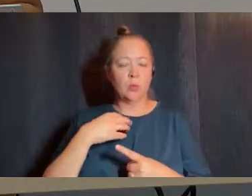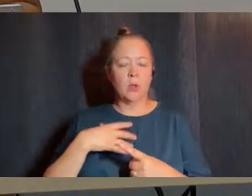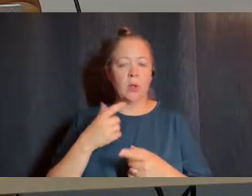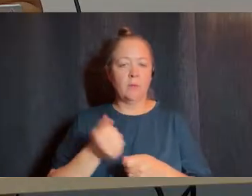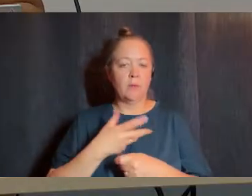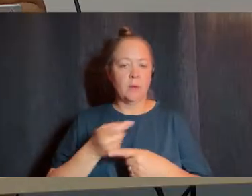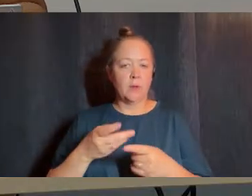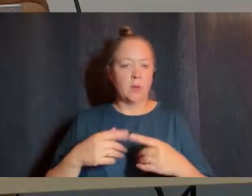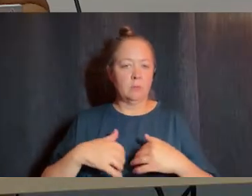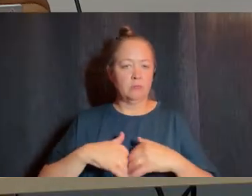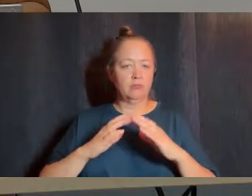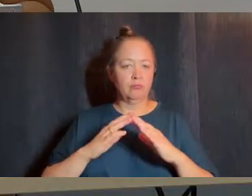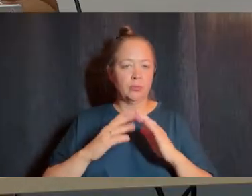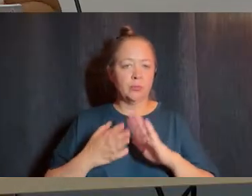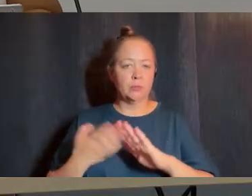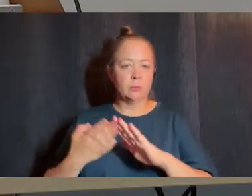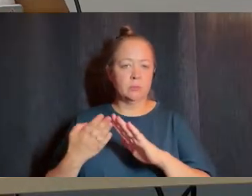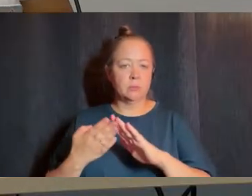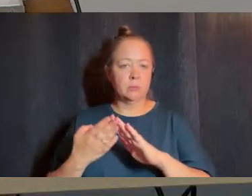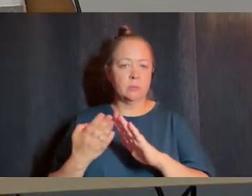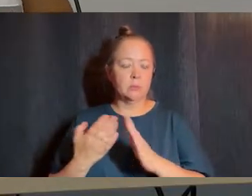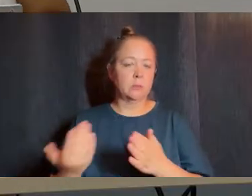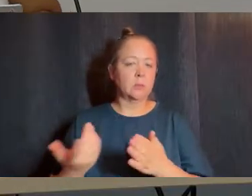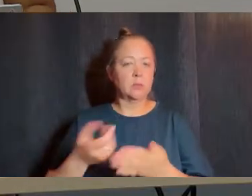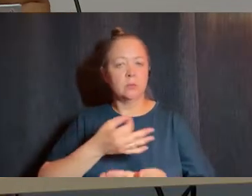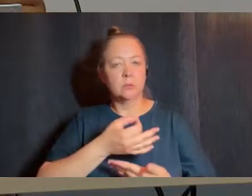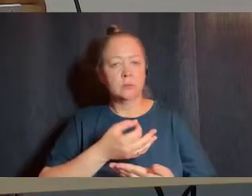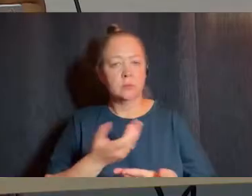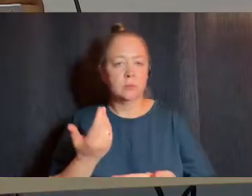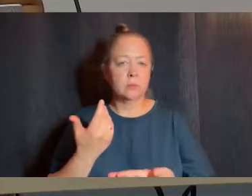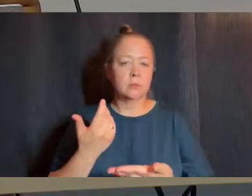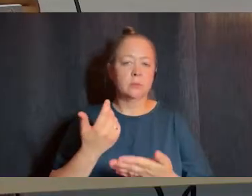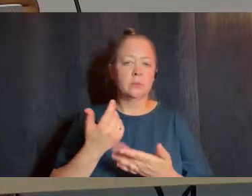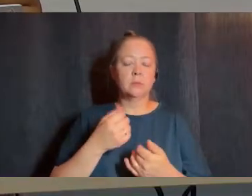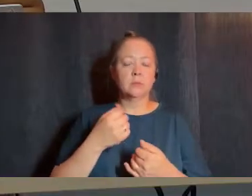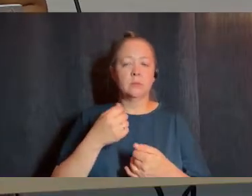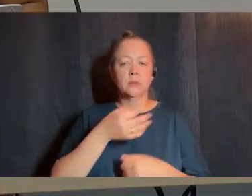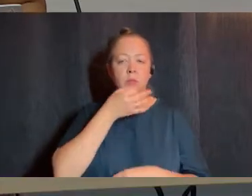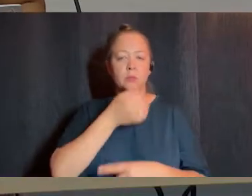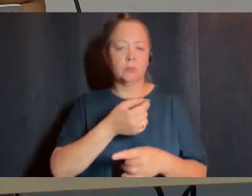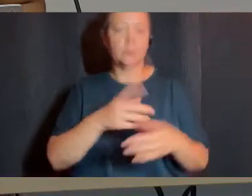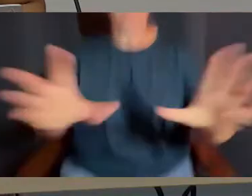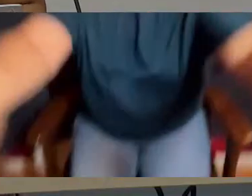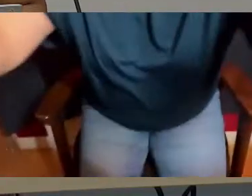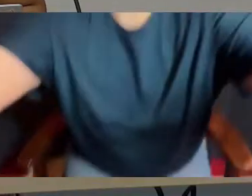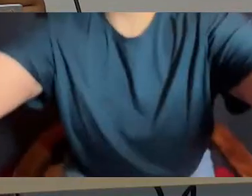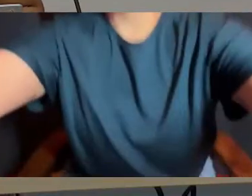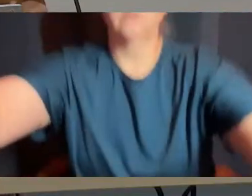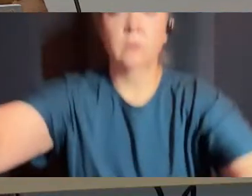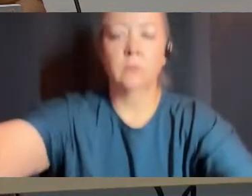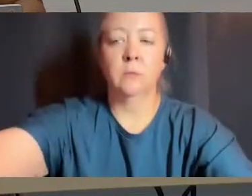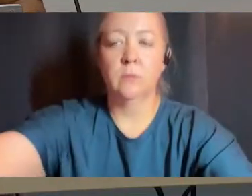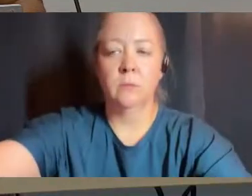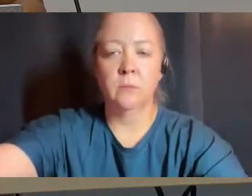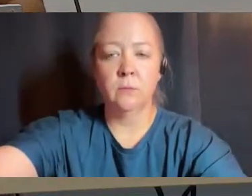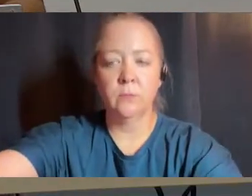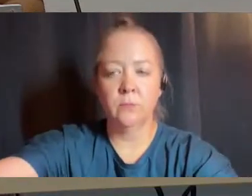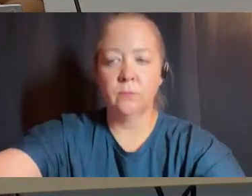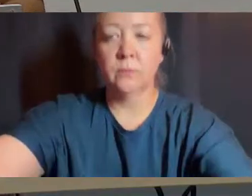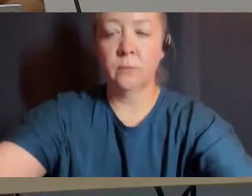Park resurfacing project, which Mr. Price isn't here, but I know he's very eager to see. So at this